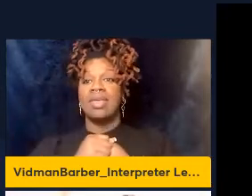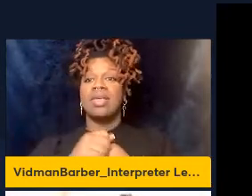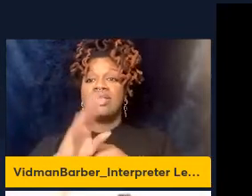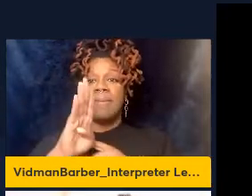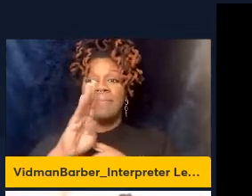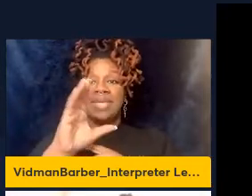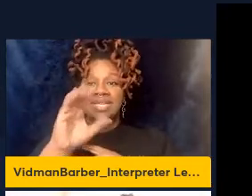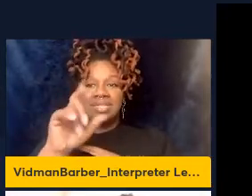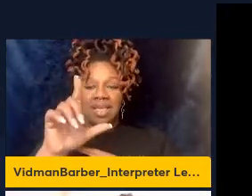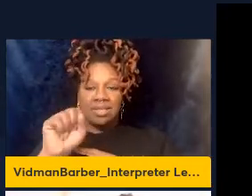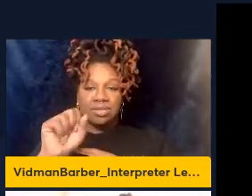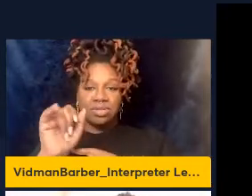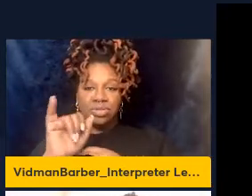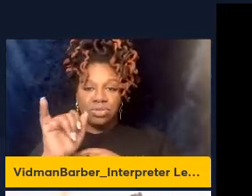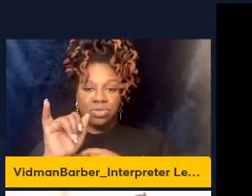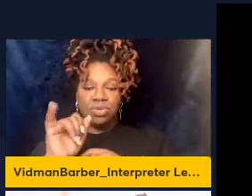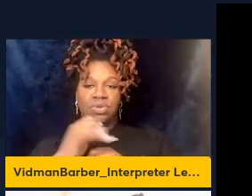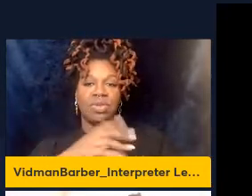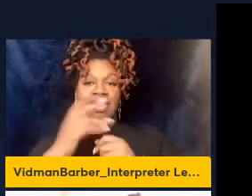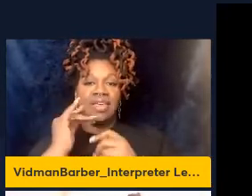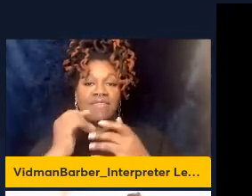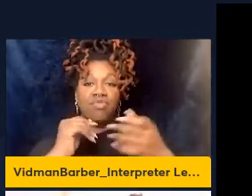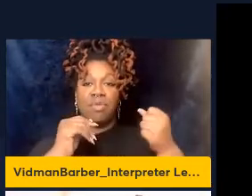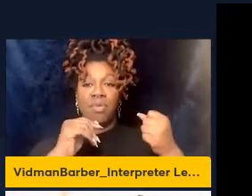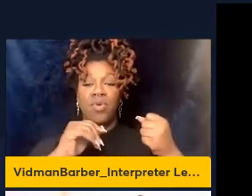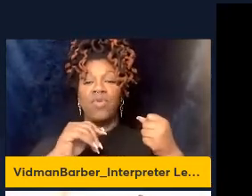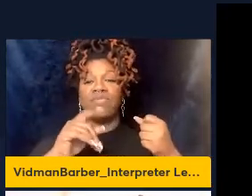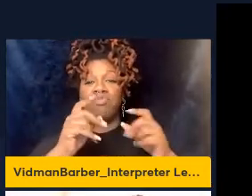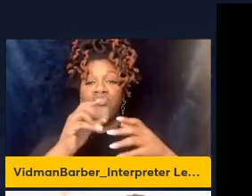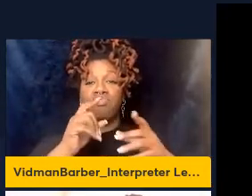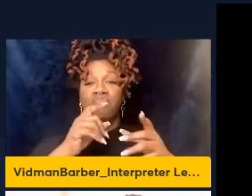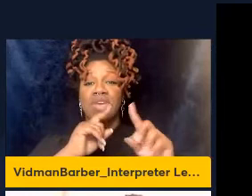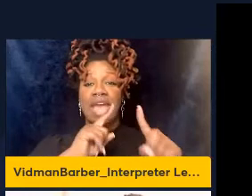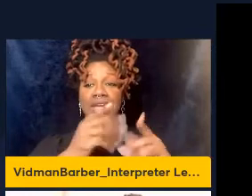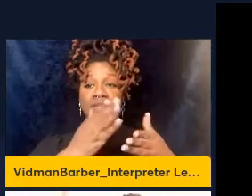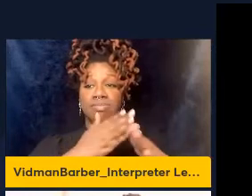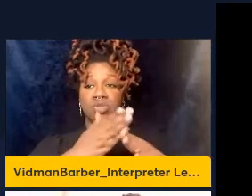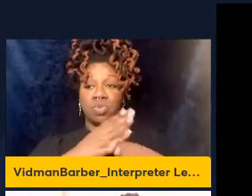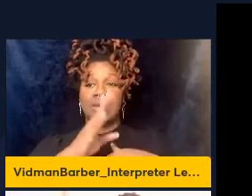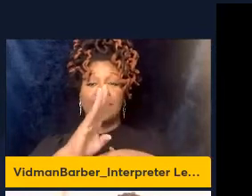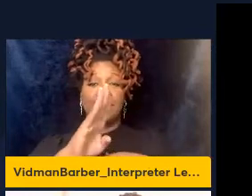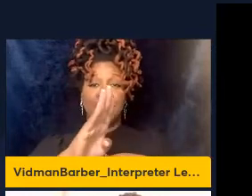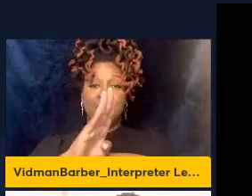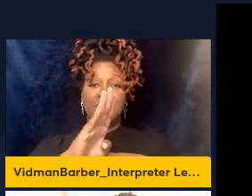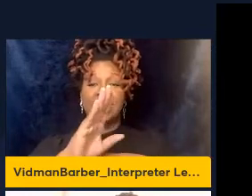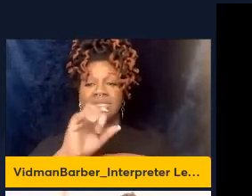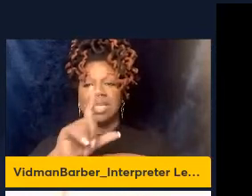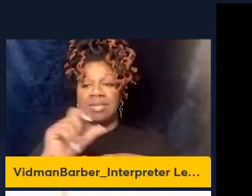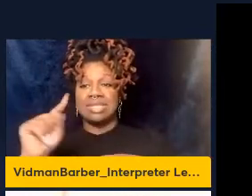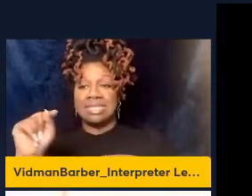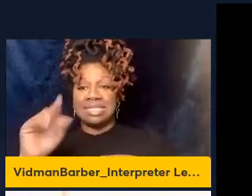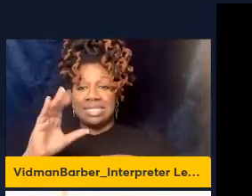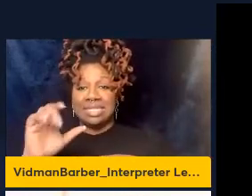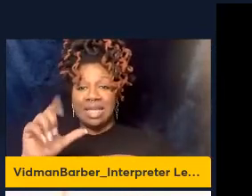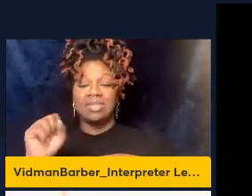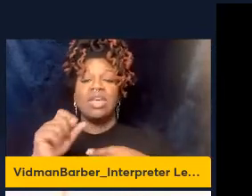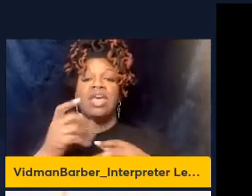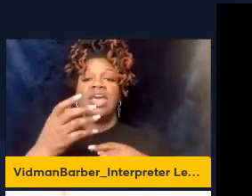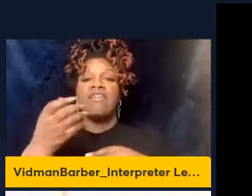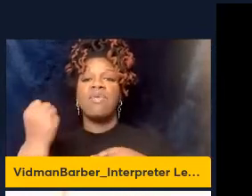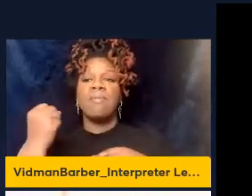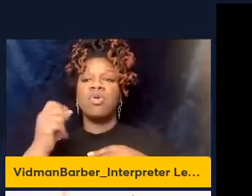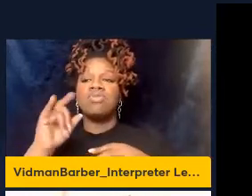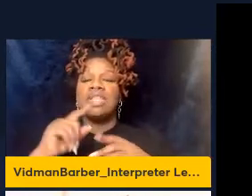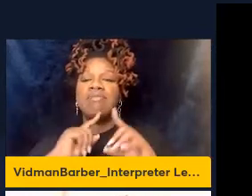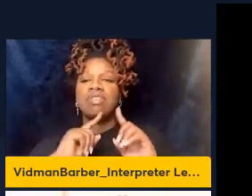of immune cells and you remove the interaction of B cells with T cells, then we lose that response that looks like it's Th17 driven. So this